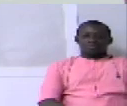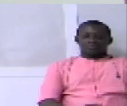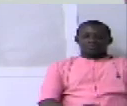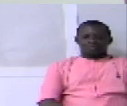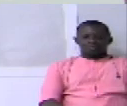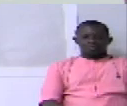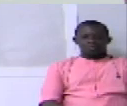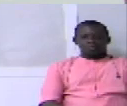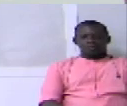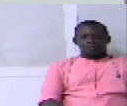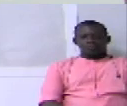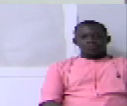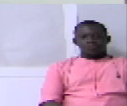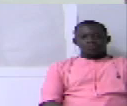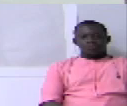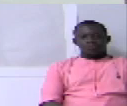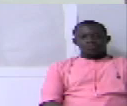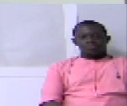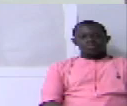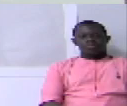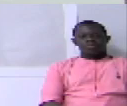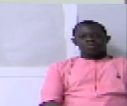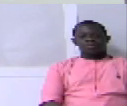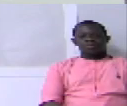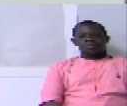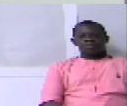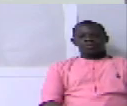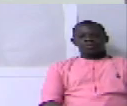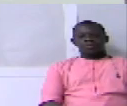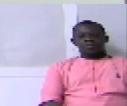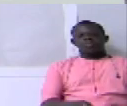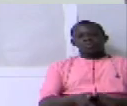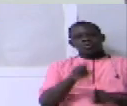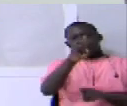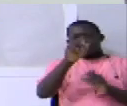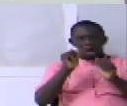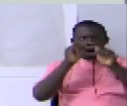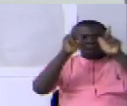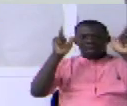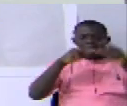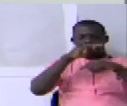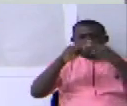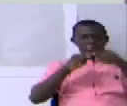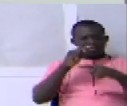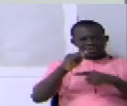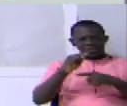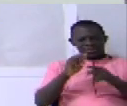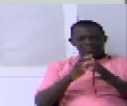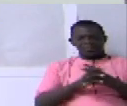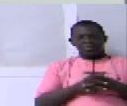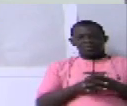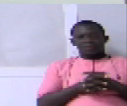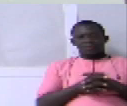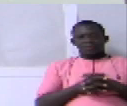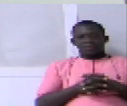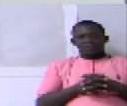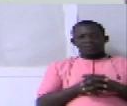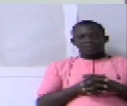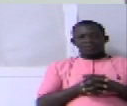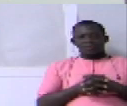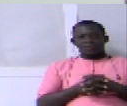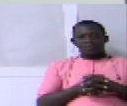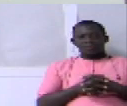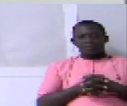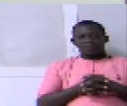purusinin sa mo kamma aytara kaito bala. Are you aware of that? So bodo kalamane. That is when a